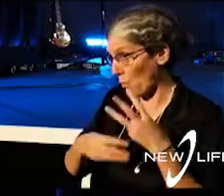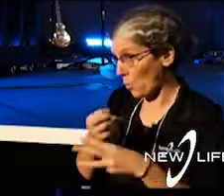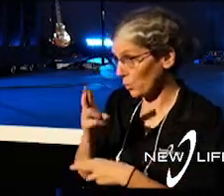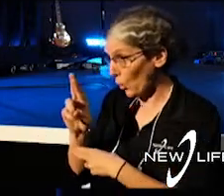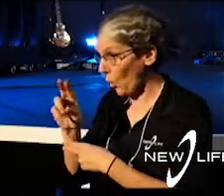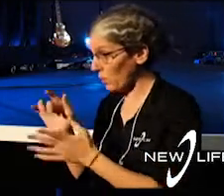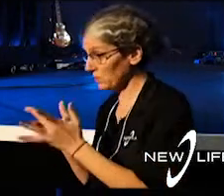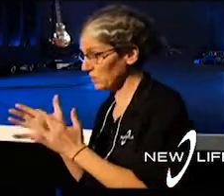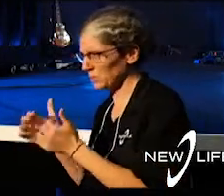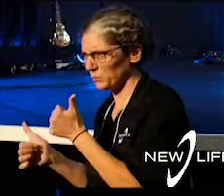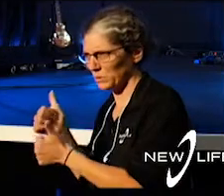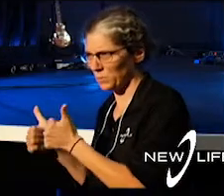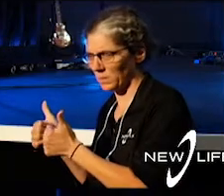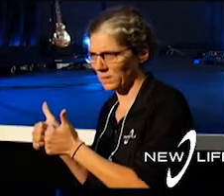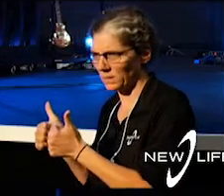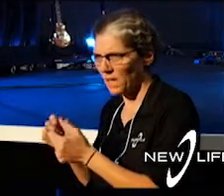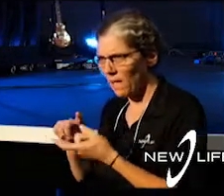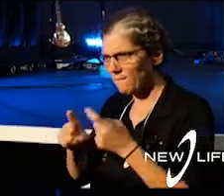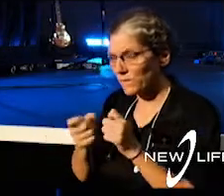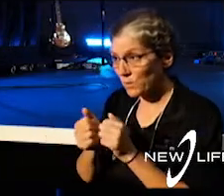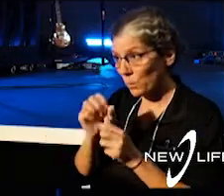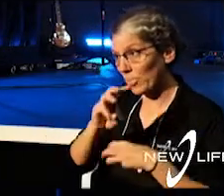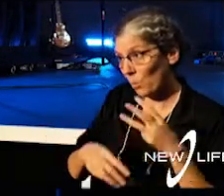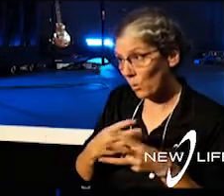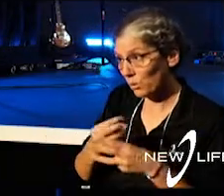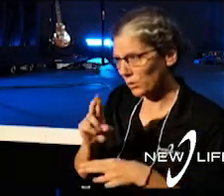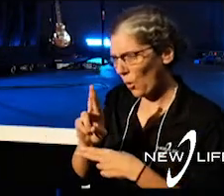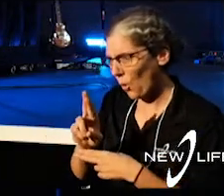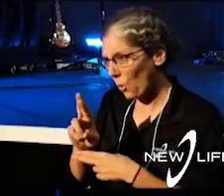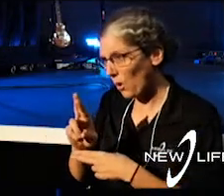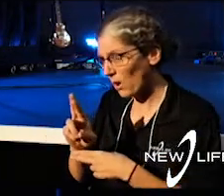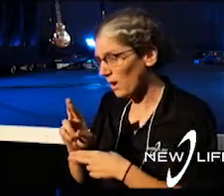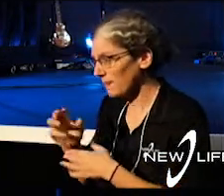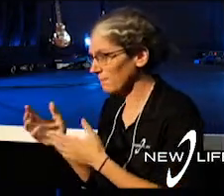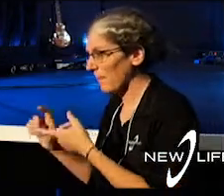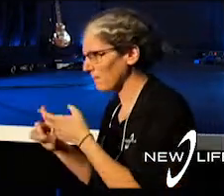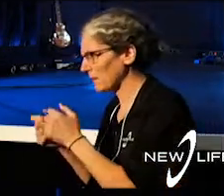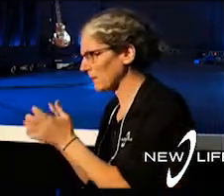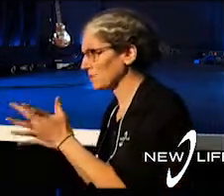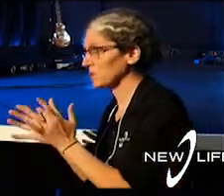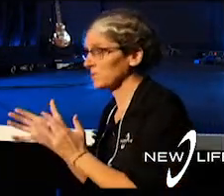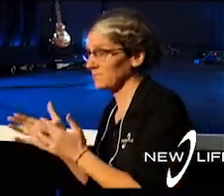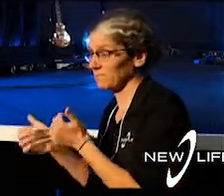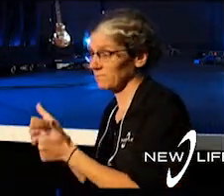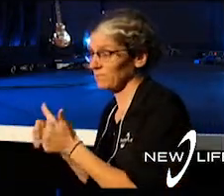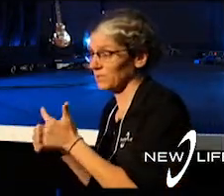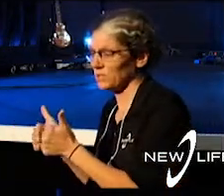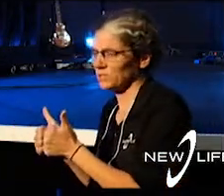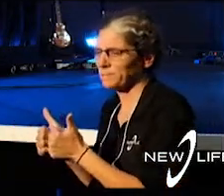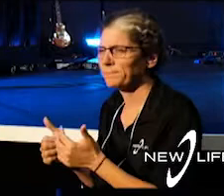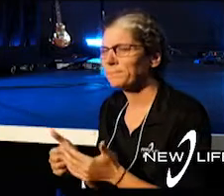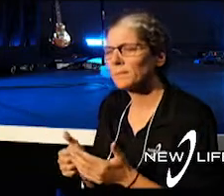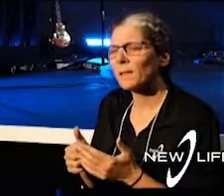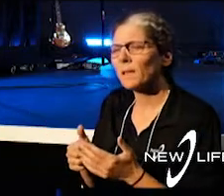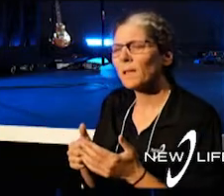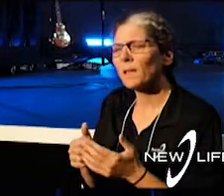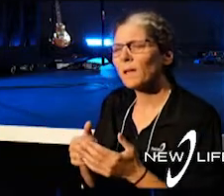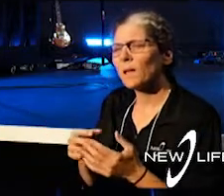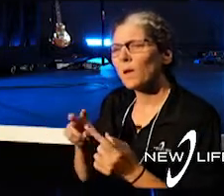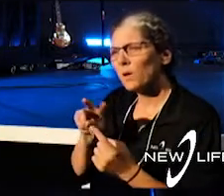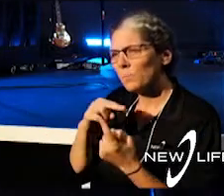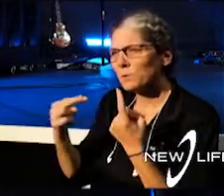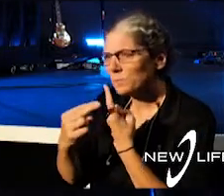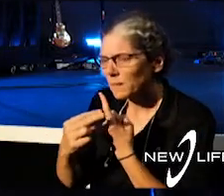a friend of the world or a follower of Jesus Christ. So what does friendship with the world look like? Like, what does that